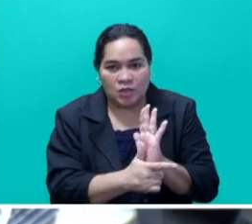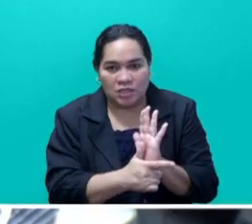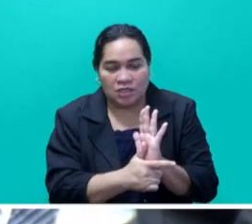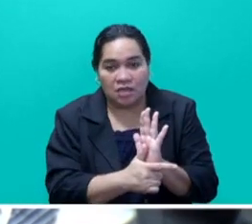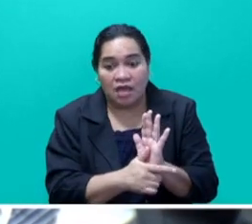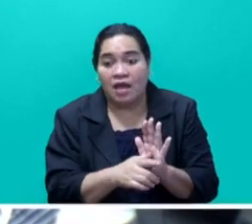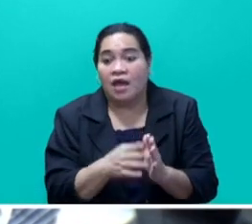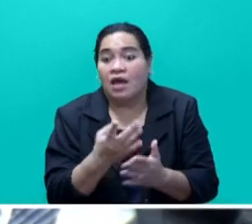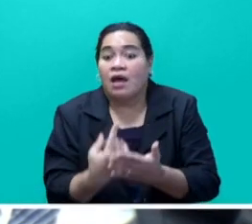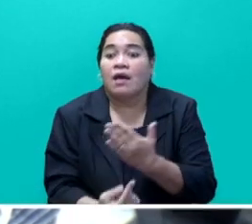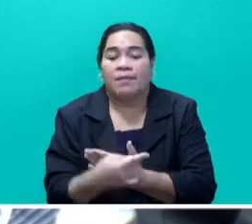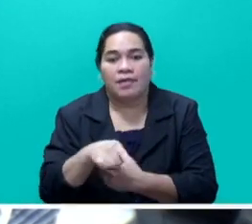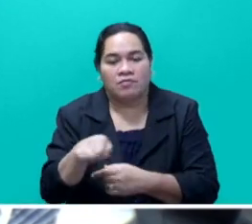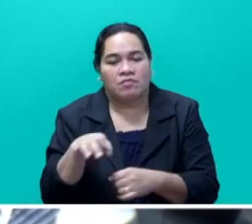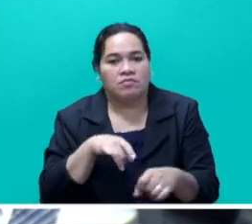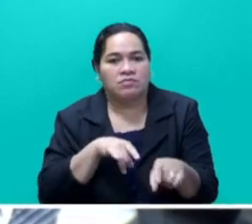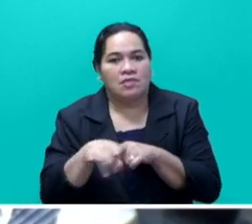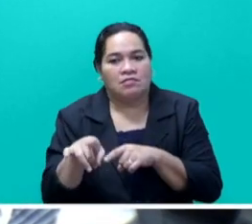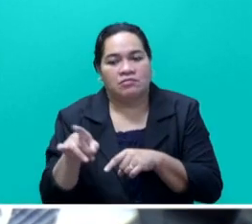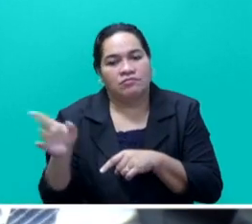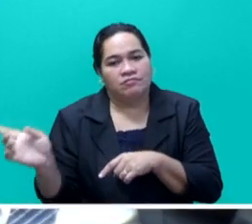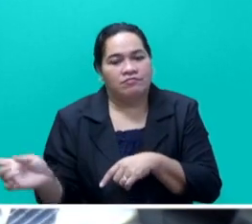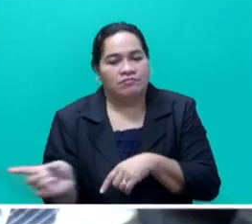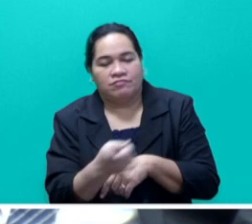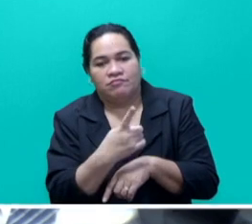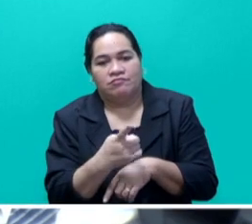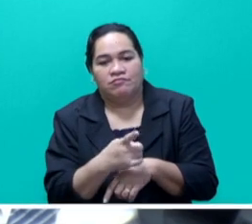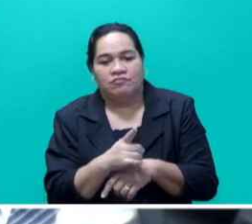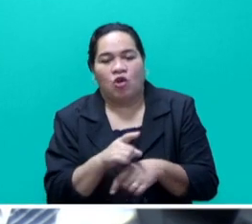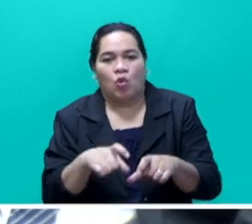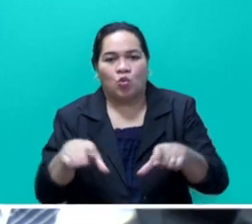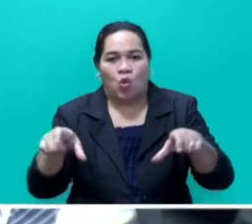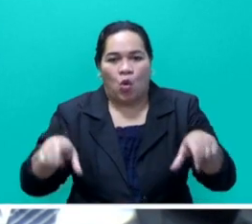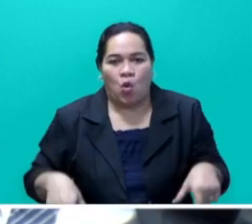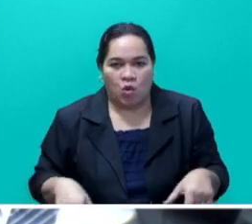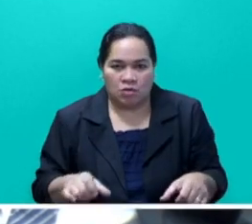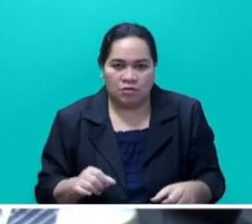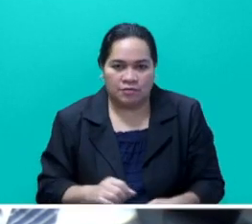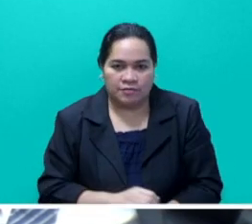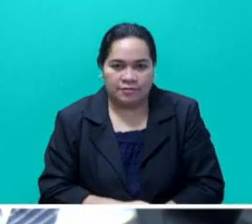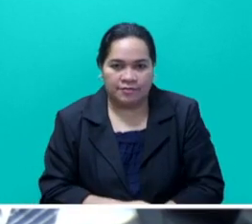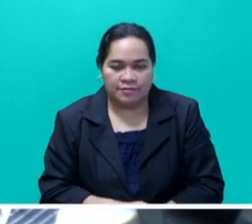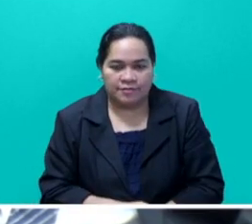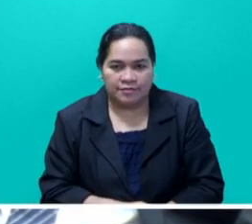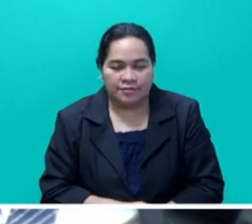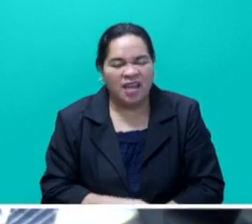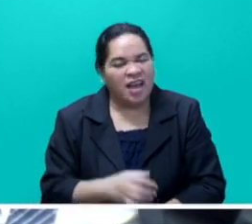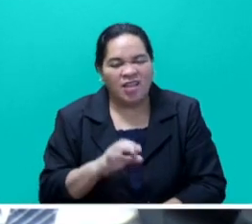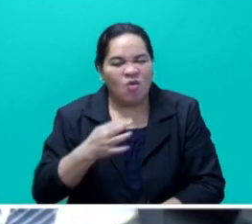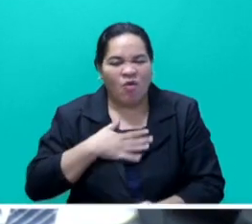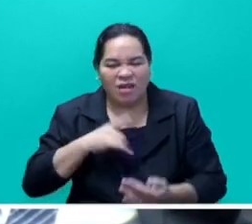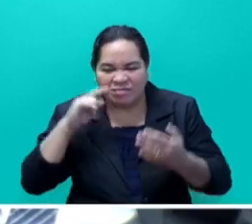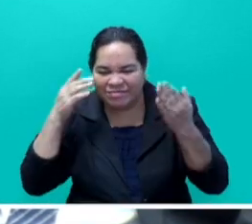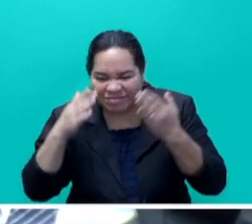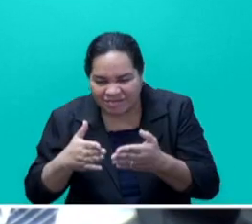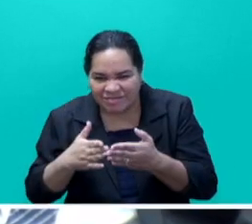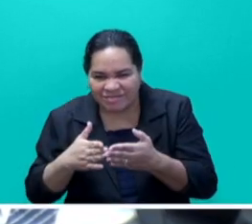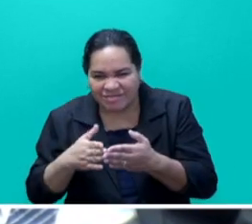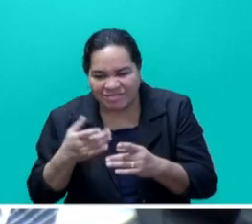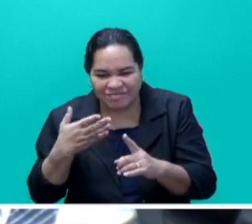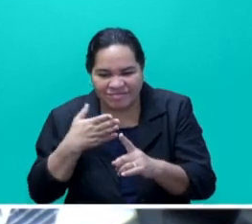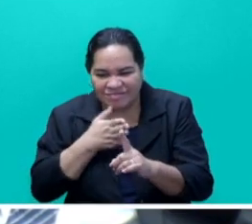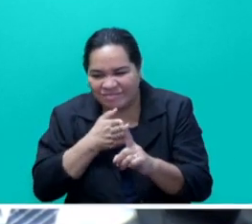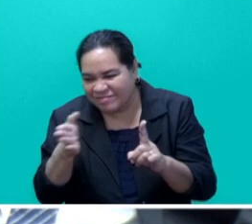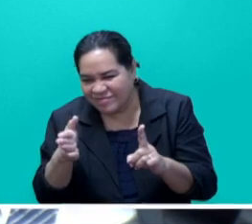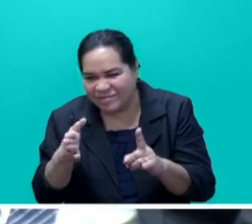result, most of them have to be brought before the courts as well. And I will not go into the